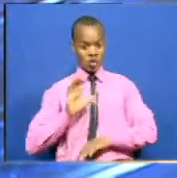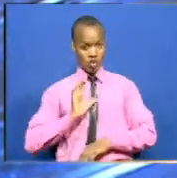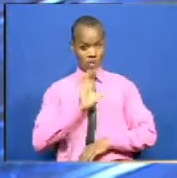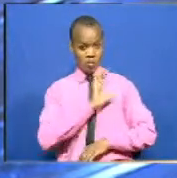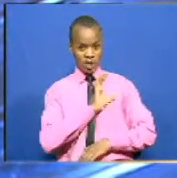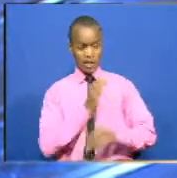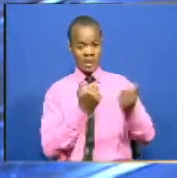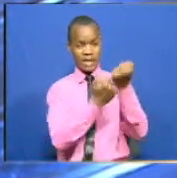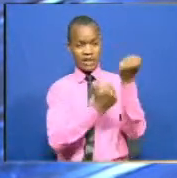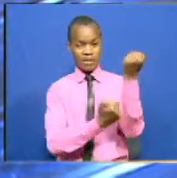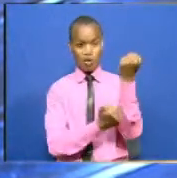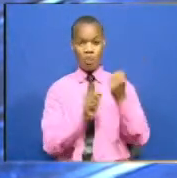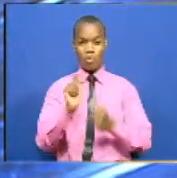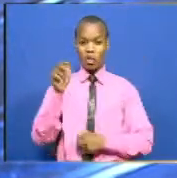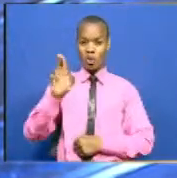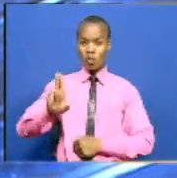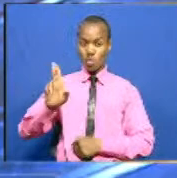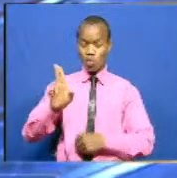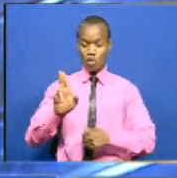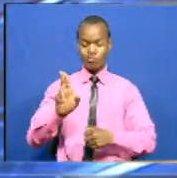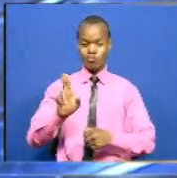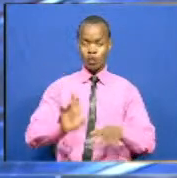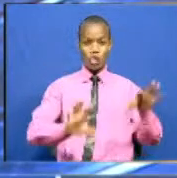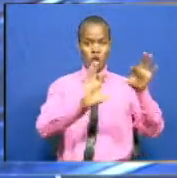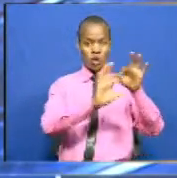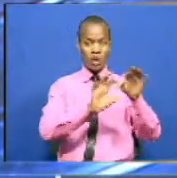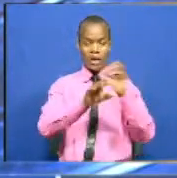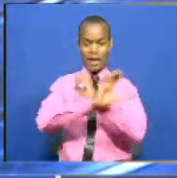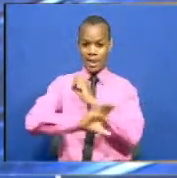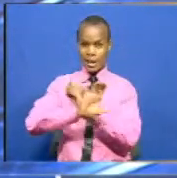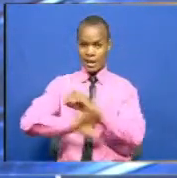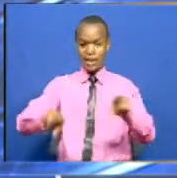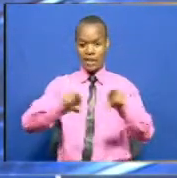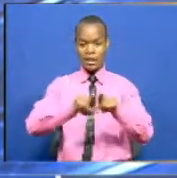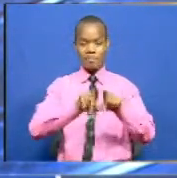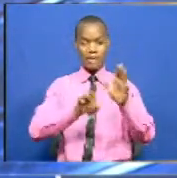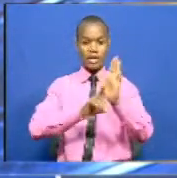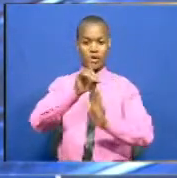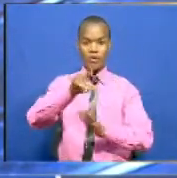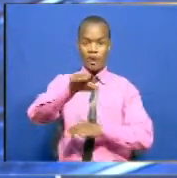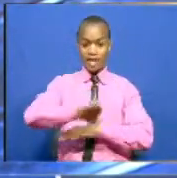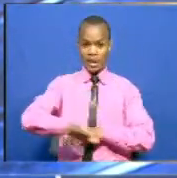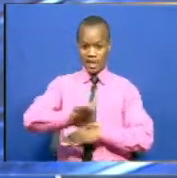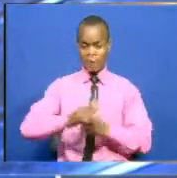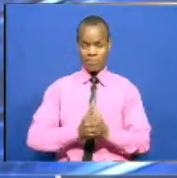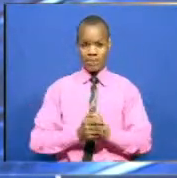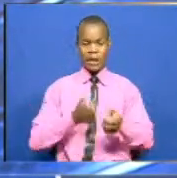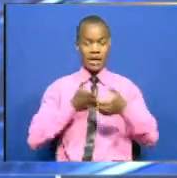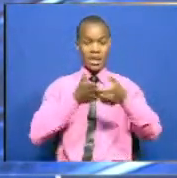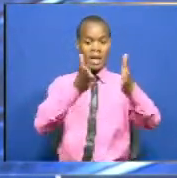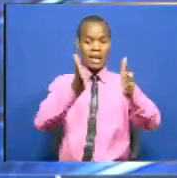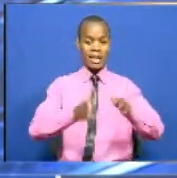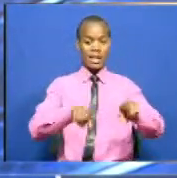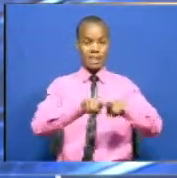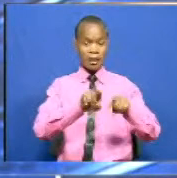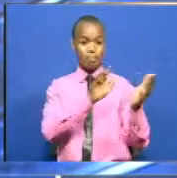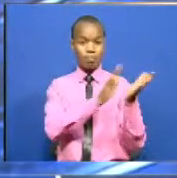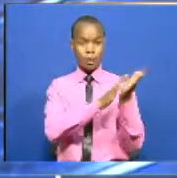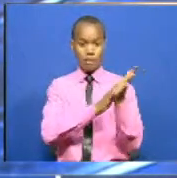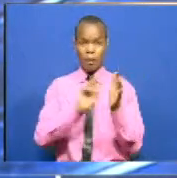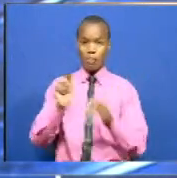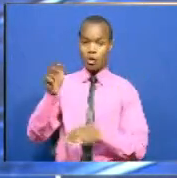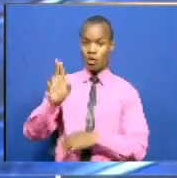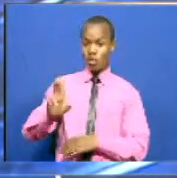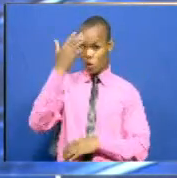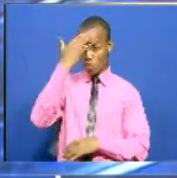Uhuru Kenyatta in uniting the country and shaping development in the region. The leaders also commended the president for recent